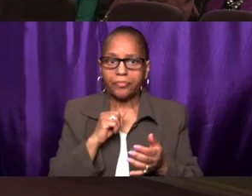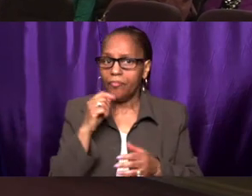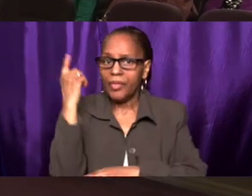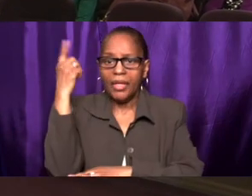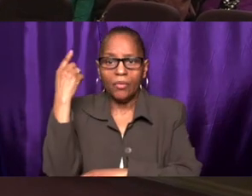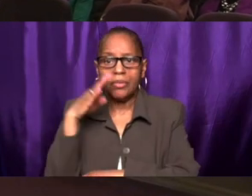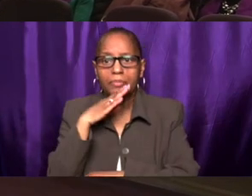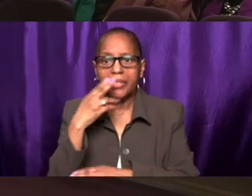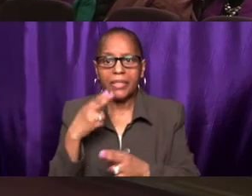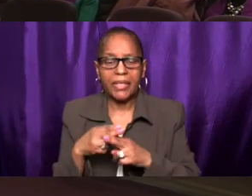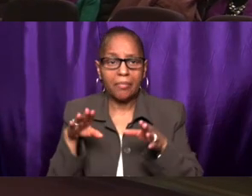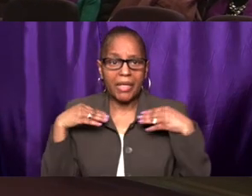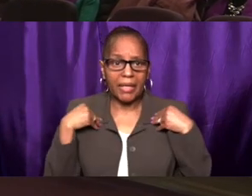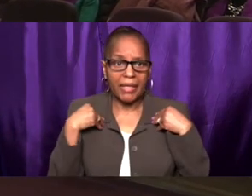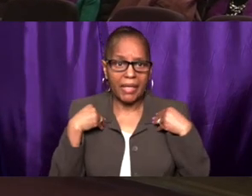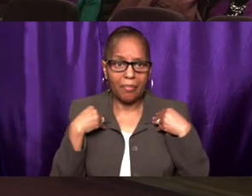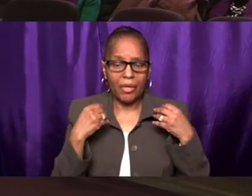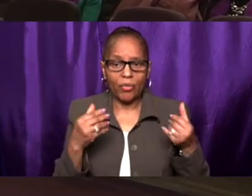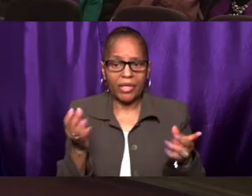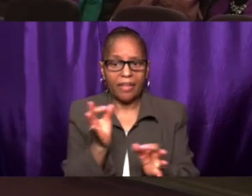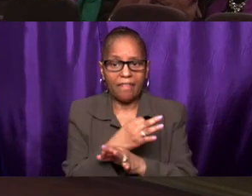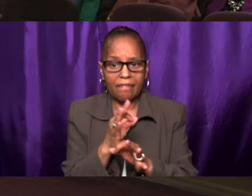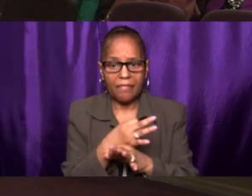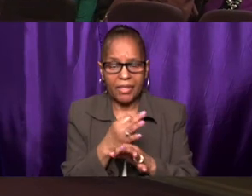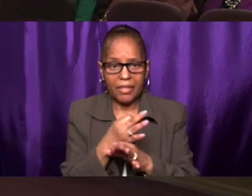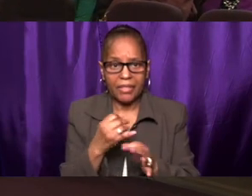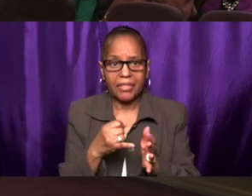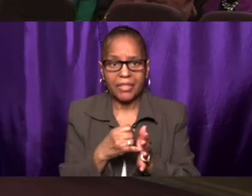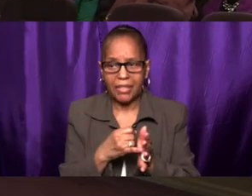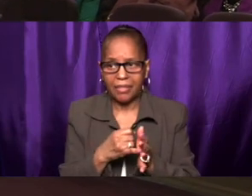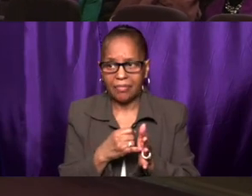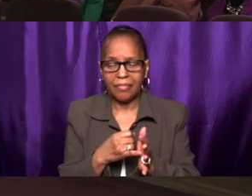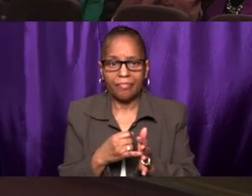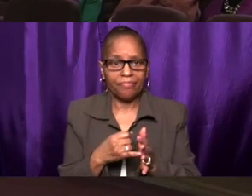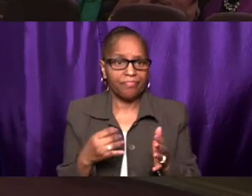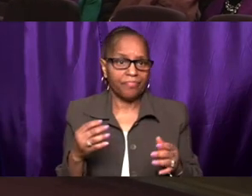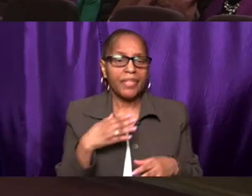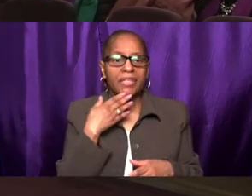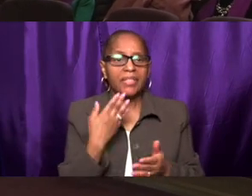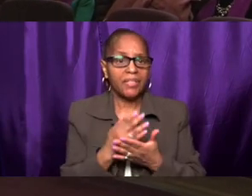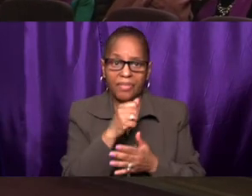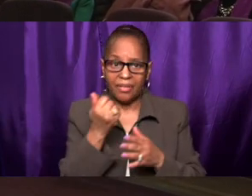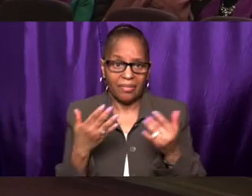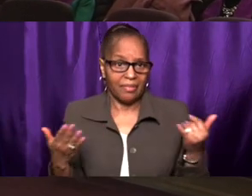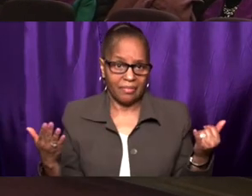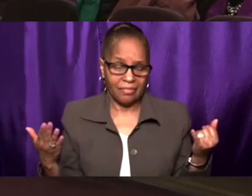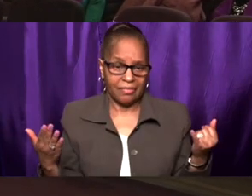be a name and a claim it, quick it and fix it theology. That's good for marketing.